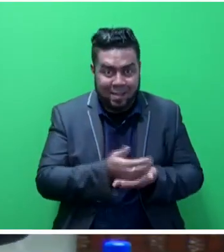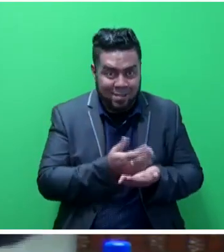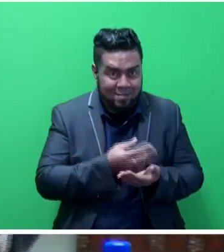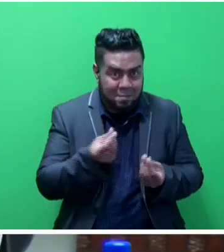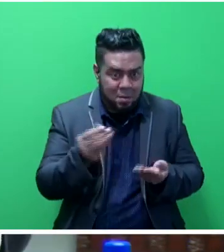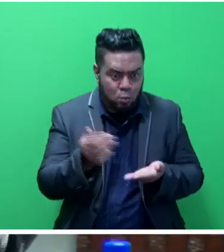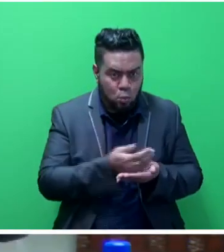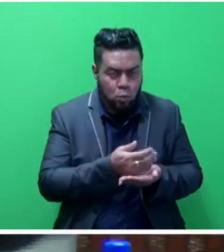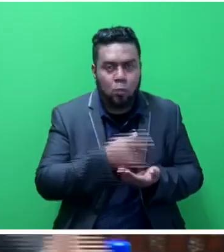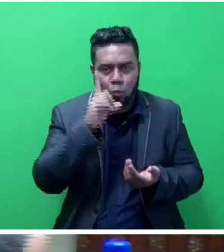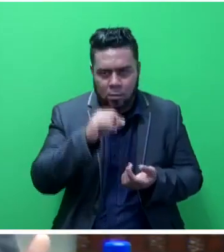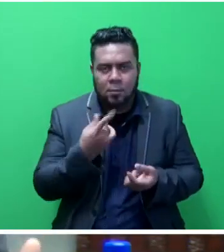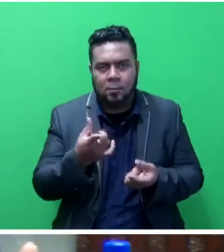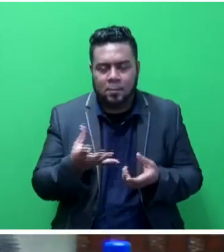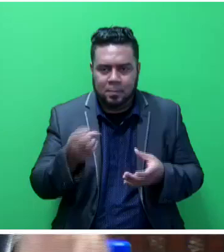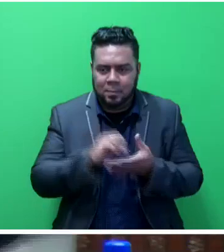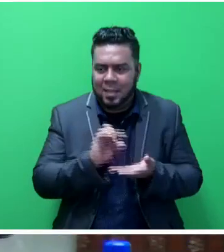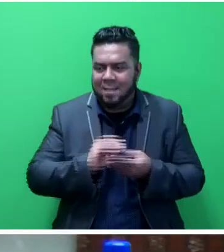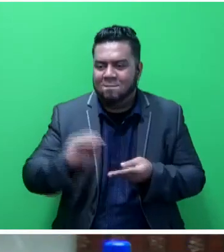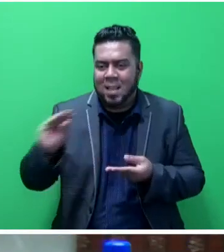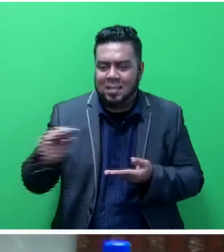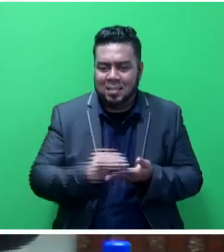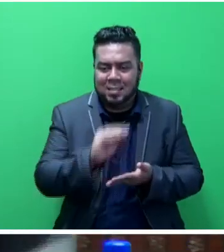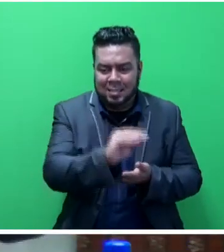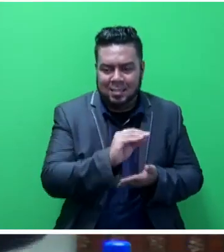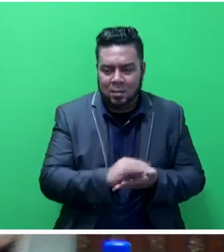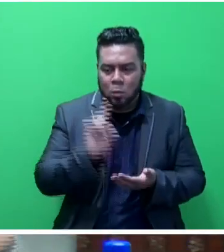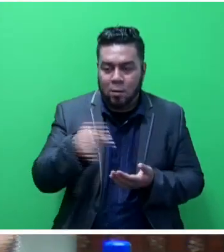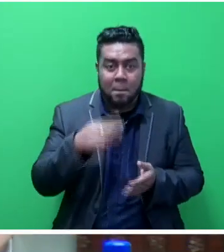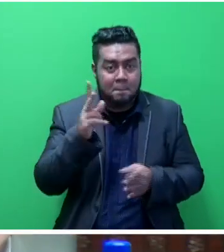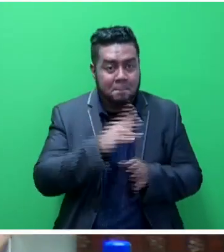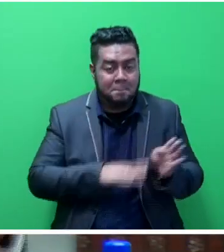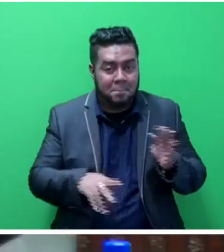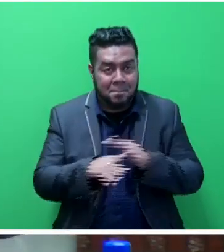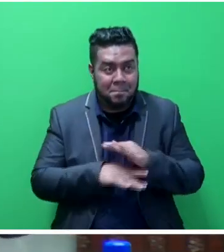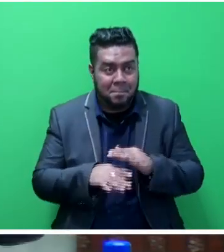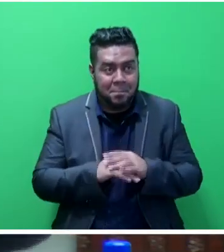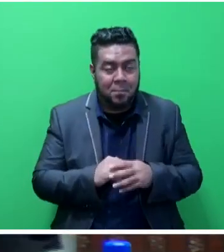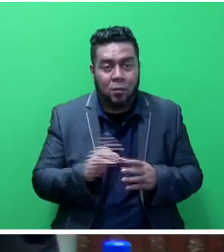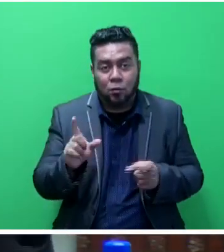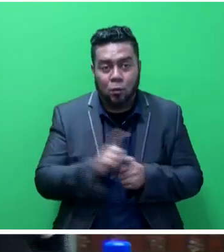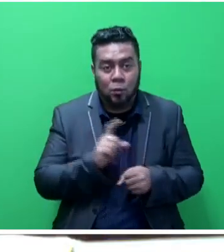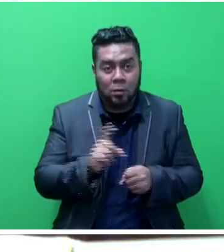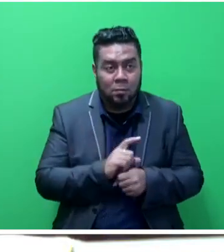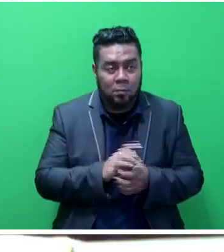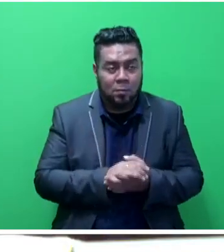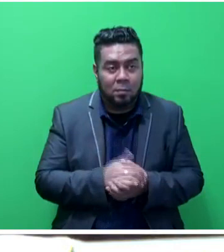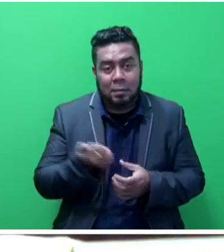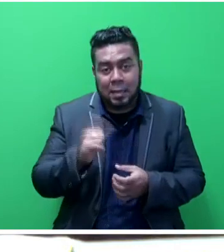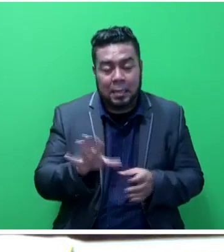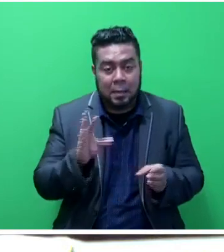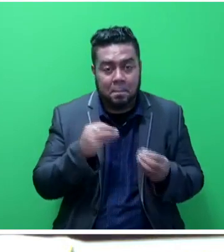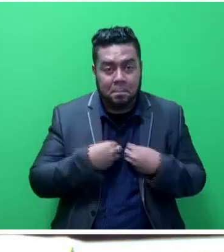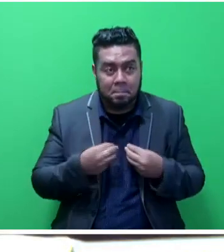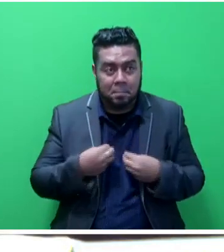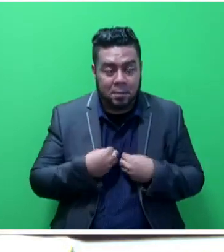then you can get into investment. One of the basic prerequisites of creating surplus in any business, whether